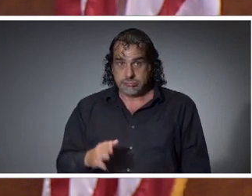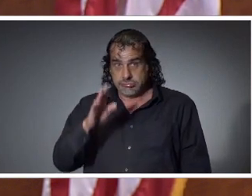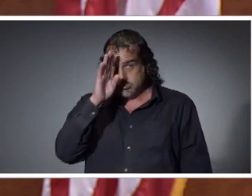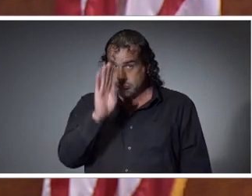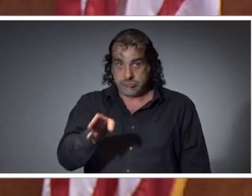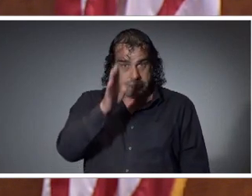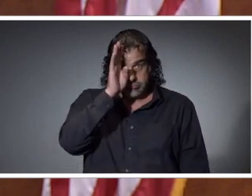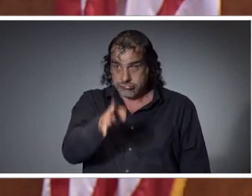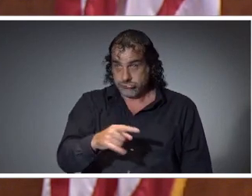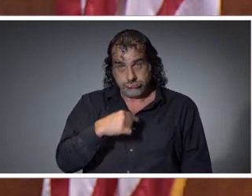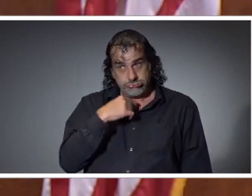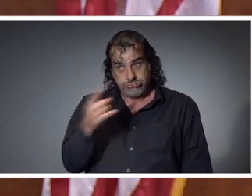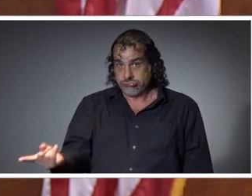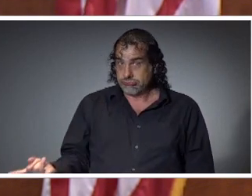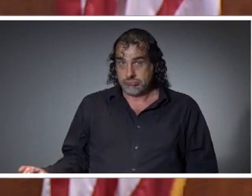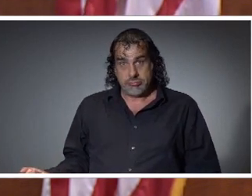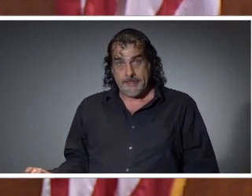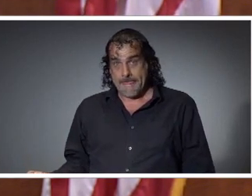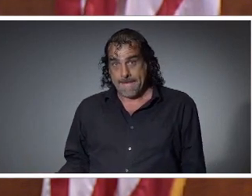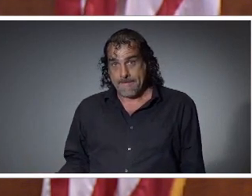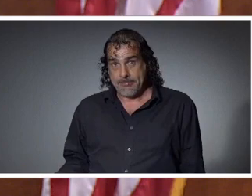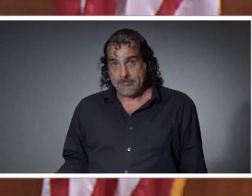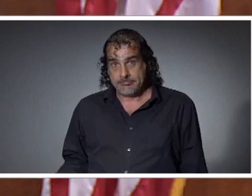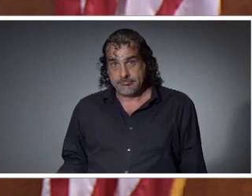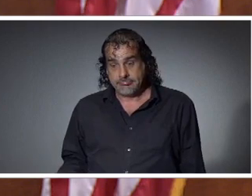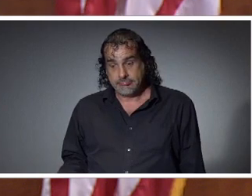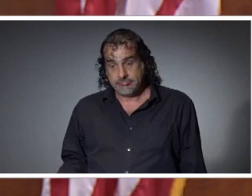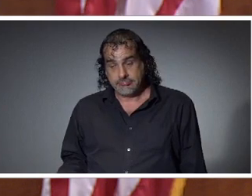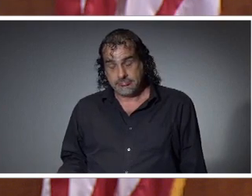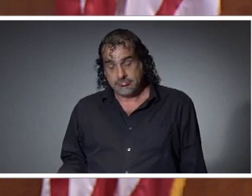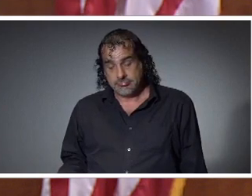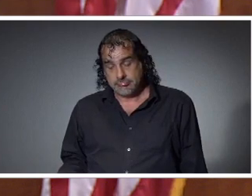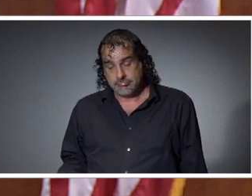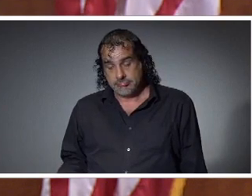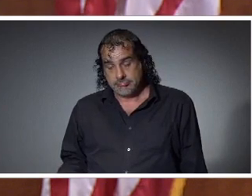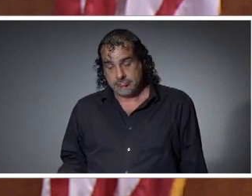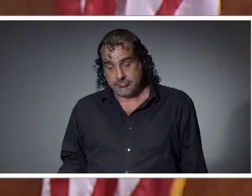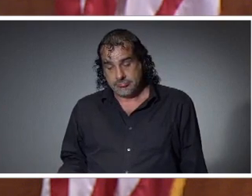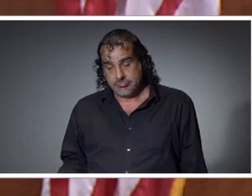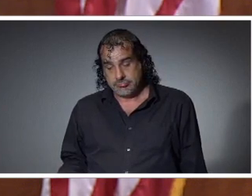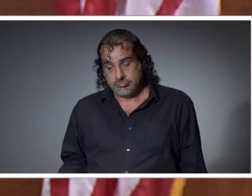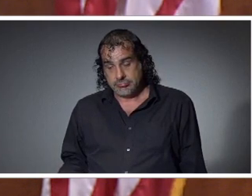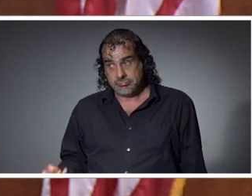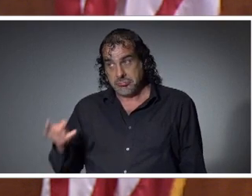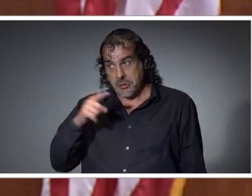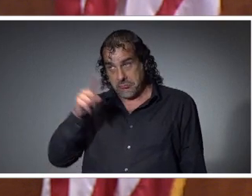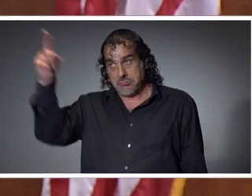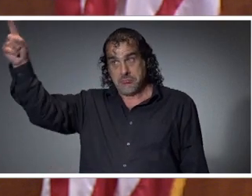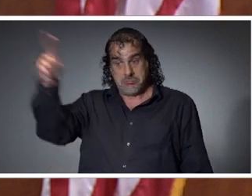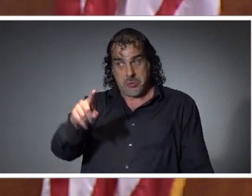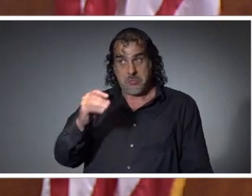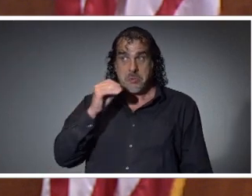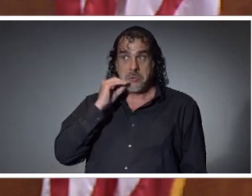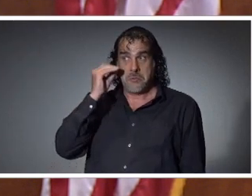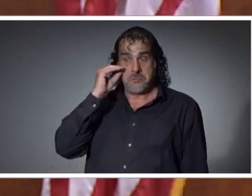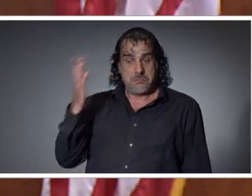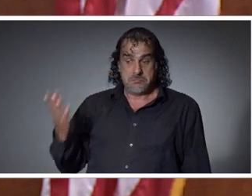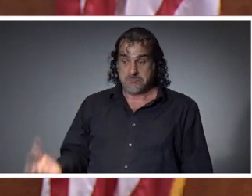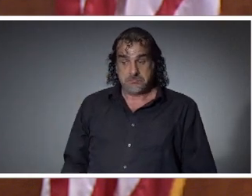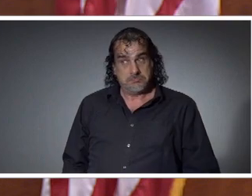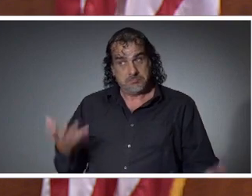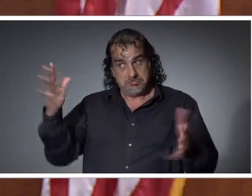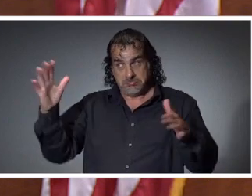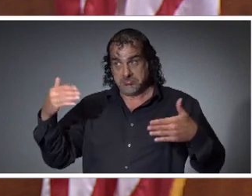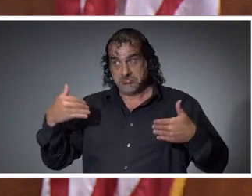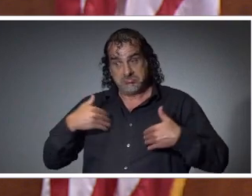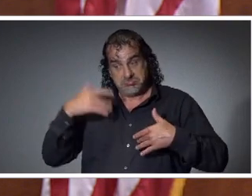strongly recommend that we assume that if they come back home, that we just assume that they